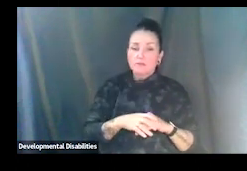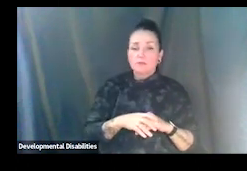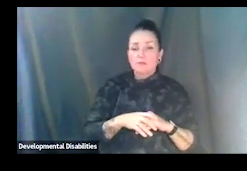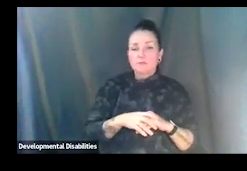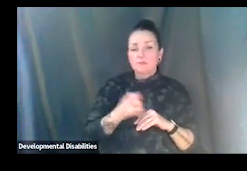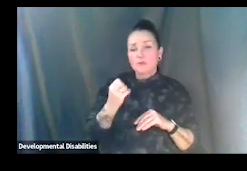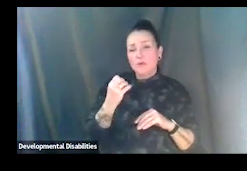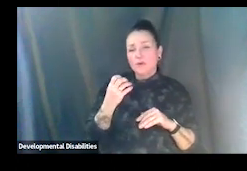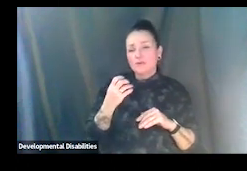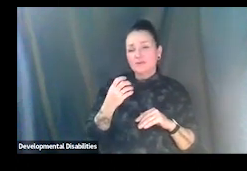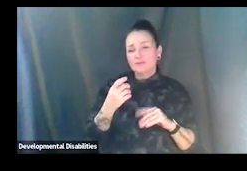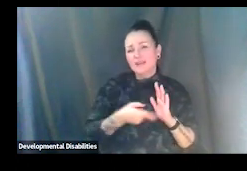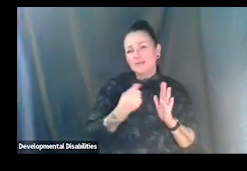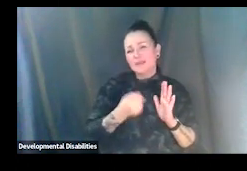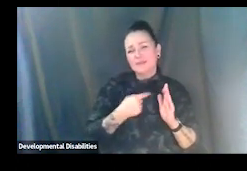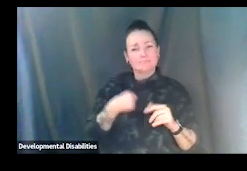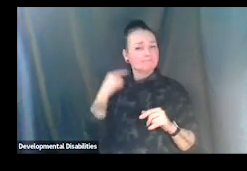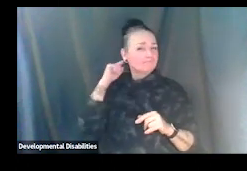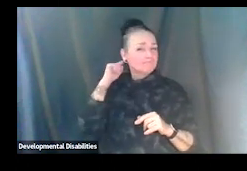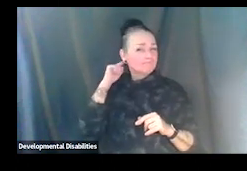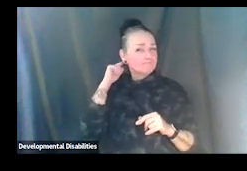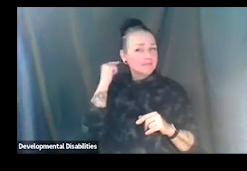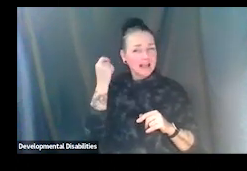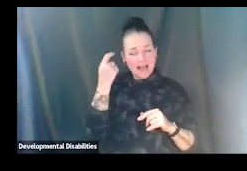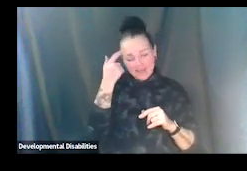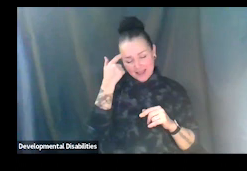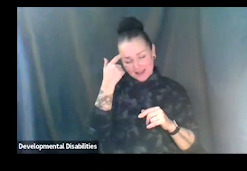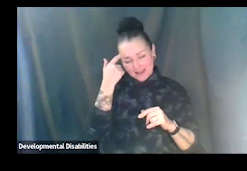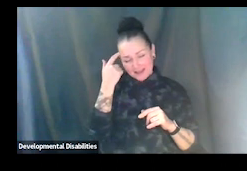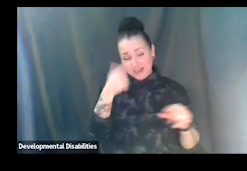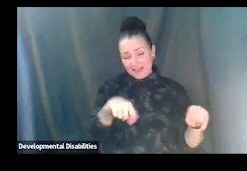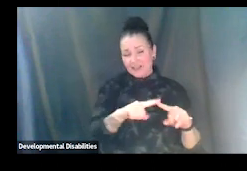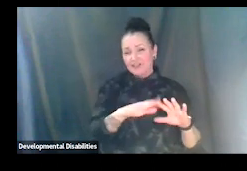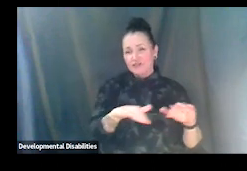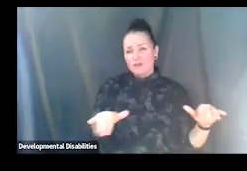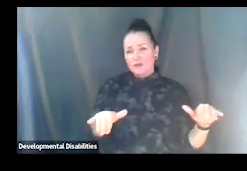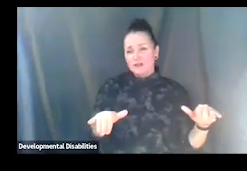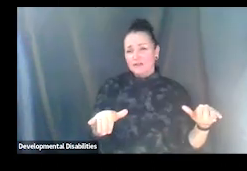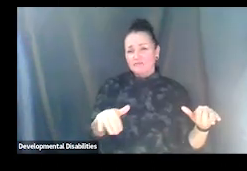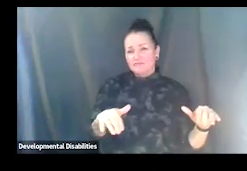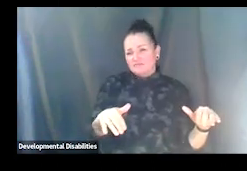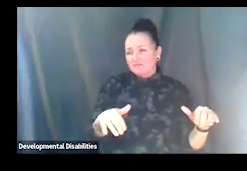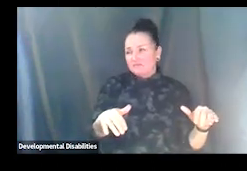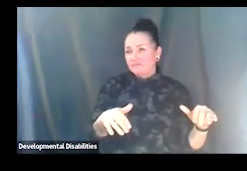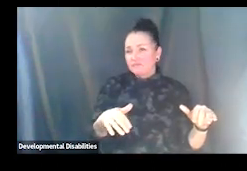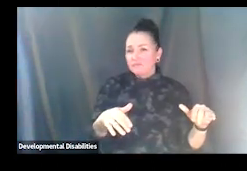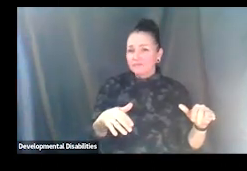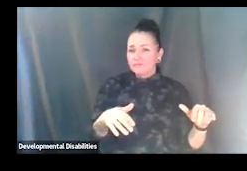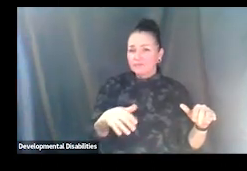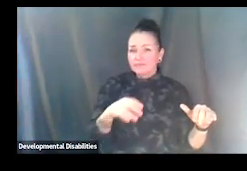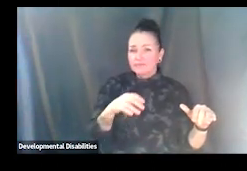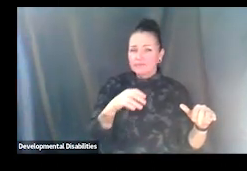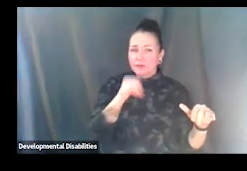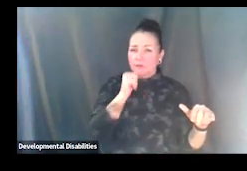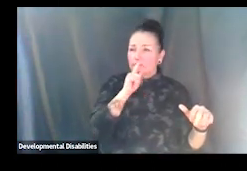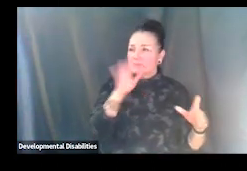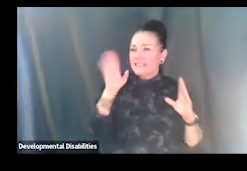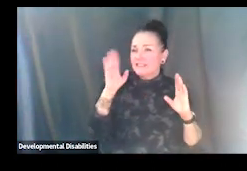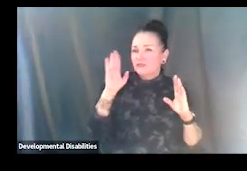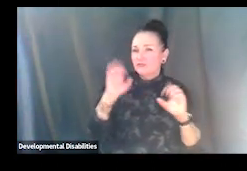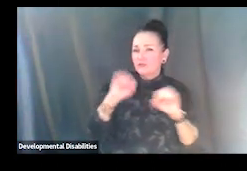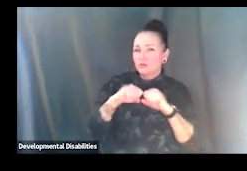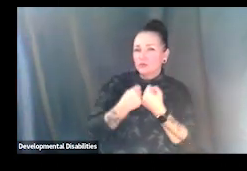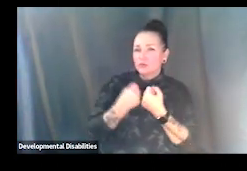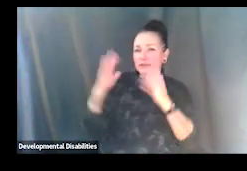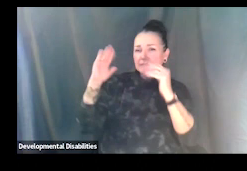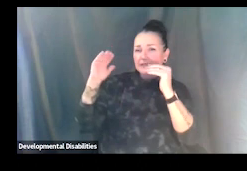things that we would all kind of like to do sometimes, but we're just socialized not to because of the consequences. And a lot of this obviously has a significant developmental